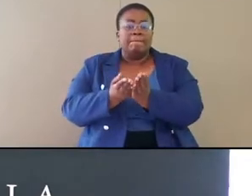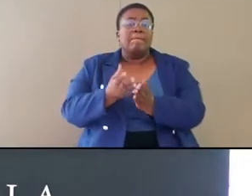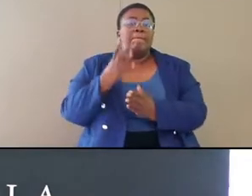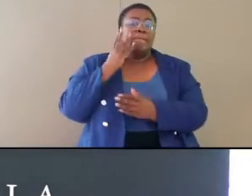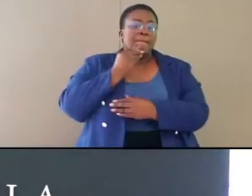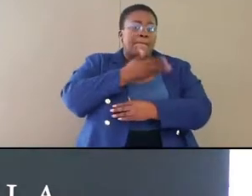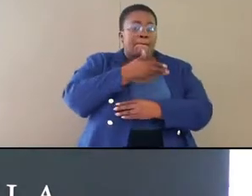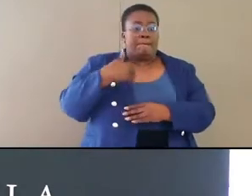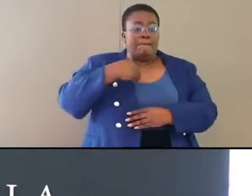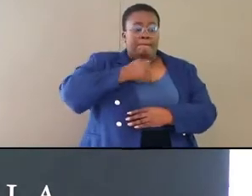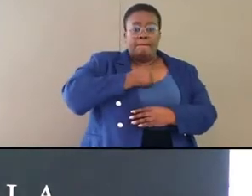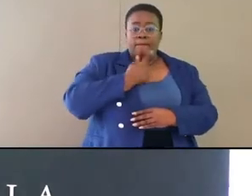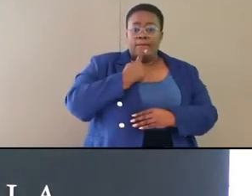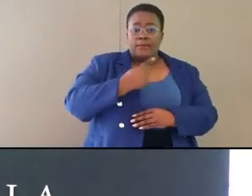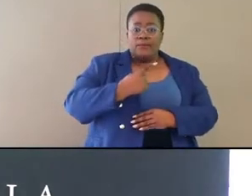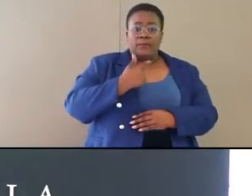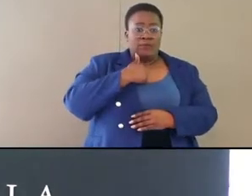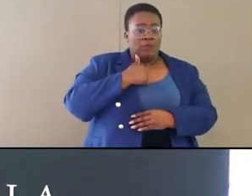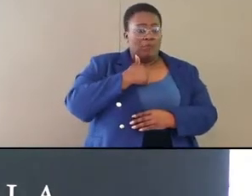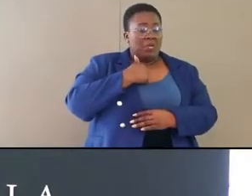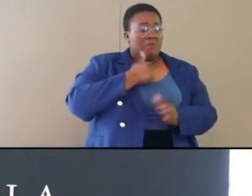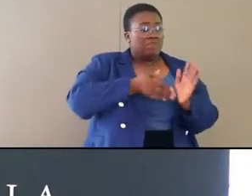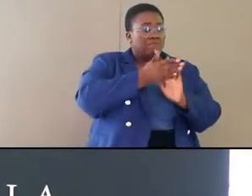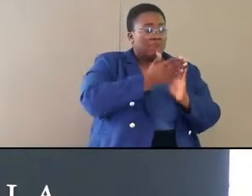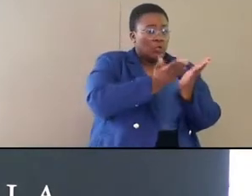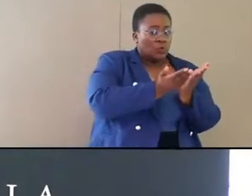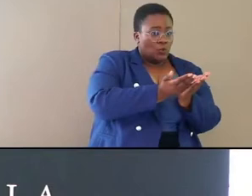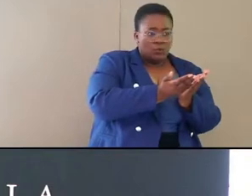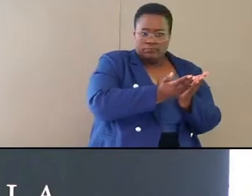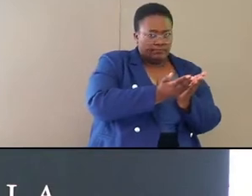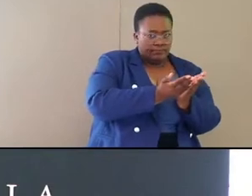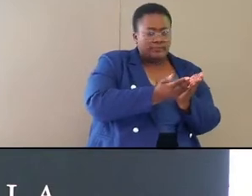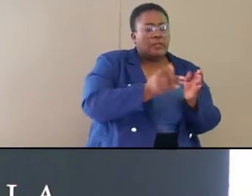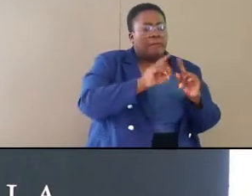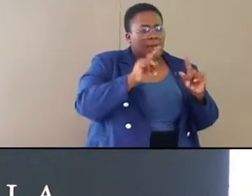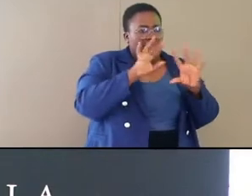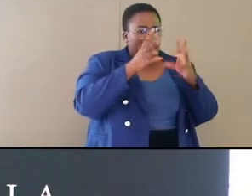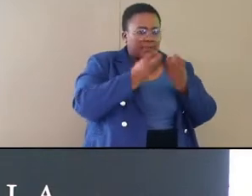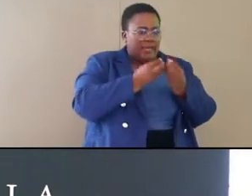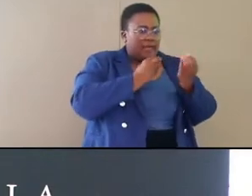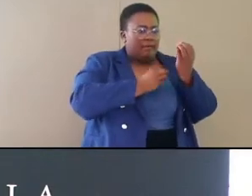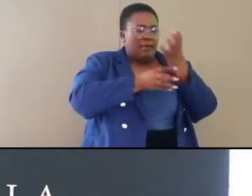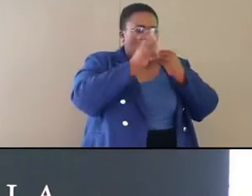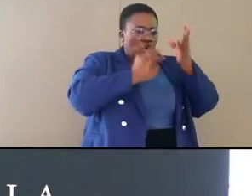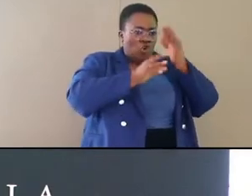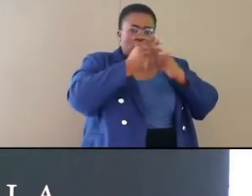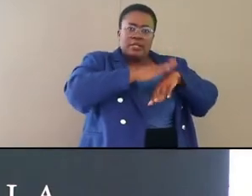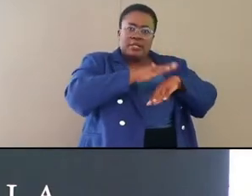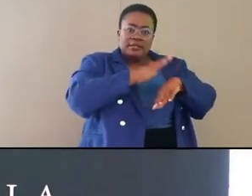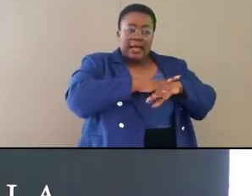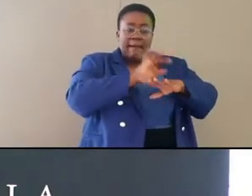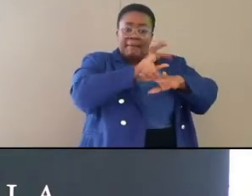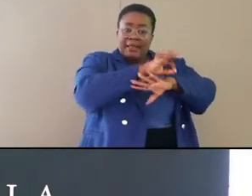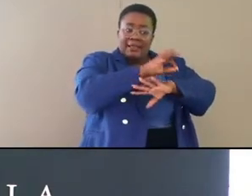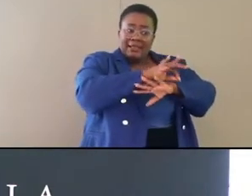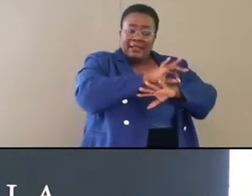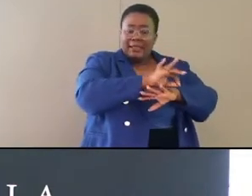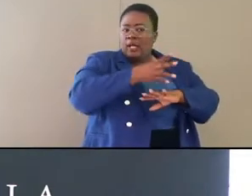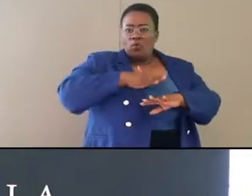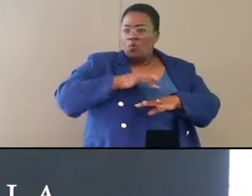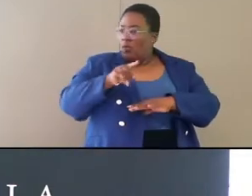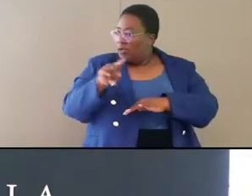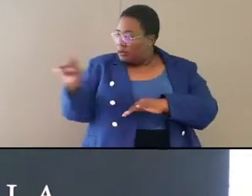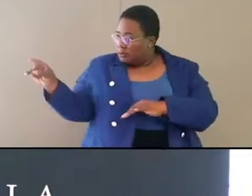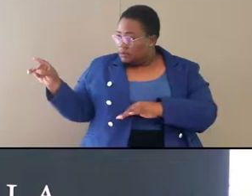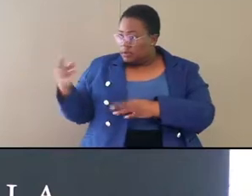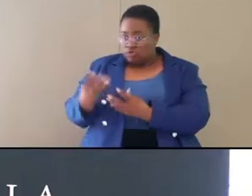said, I'm not educated but I'm educated in what I learned when I was a domestic worker. I don't want anyone of you